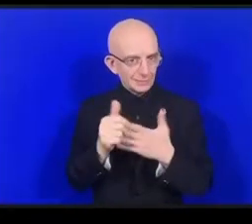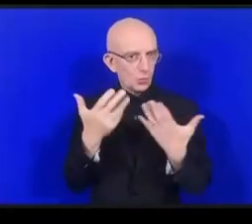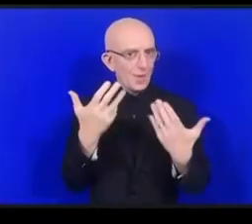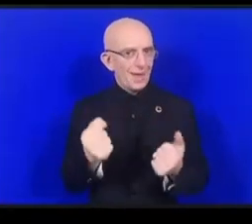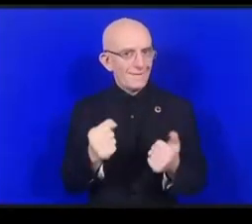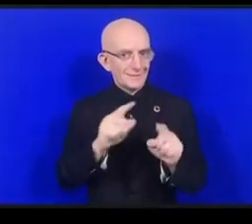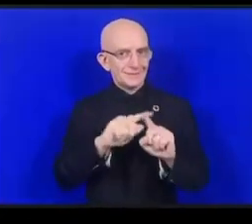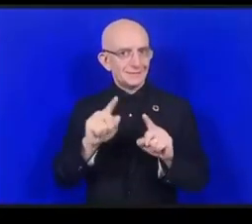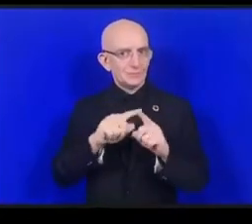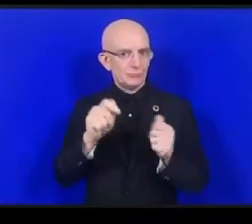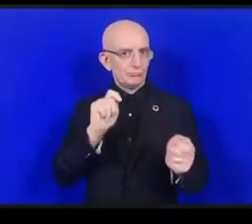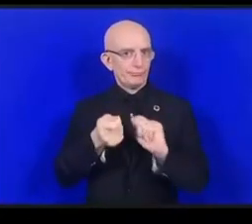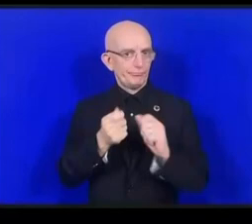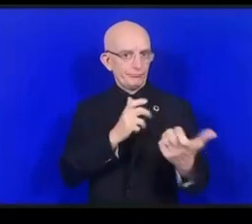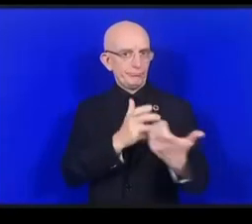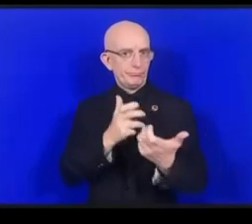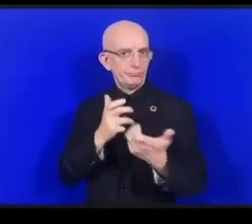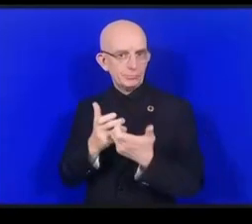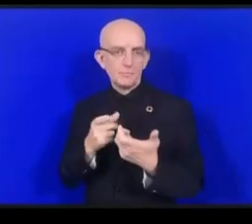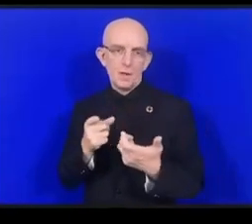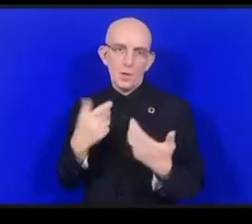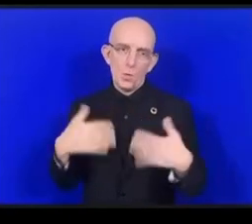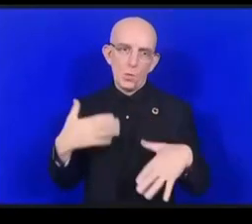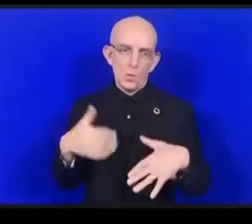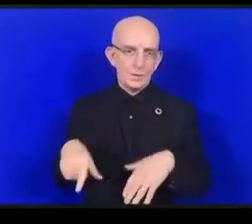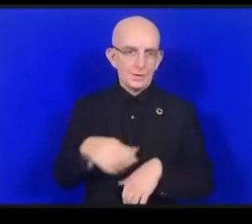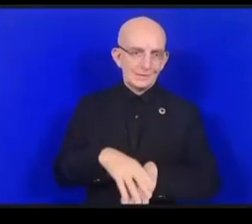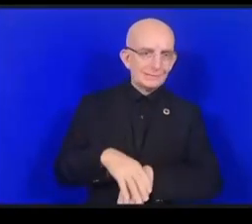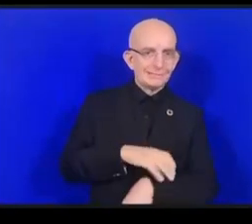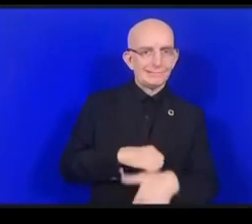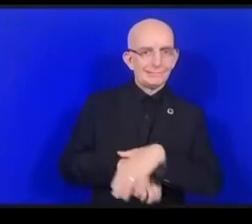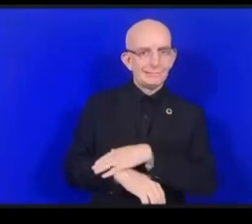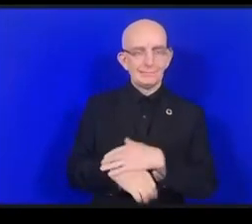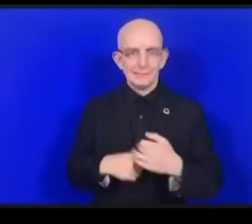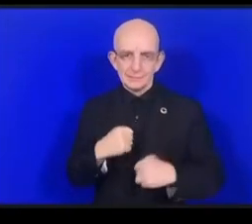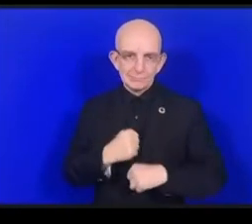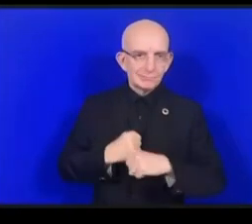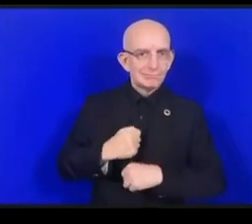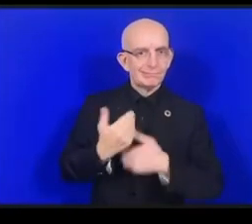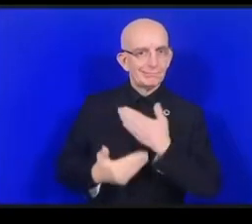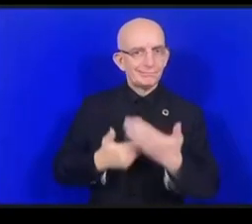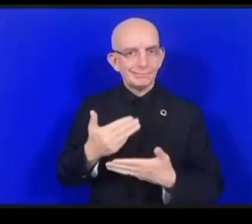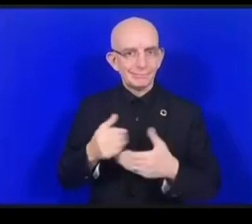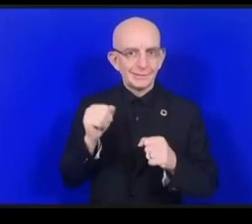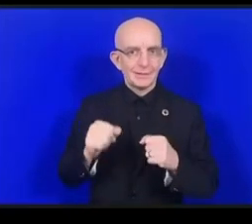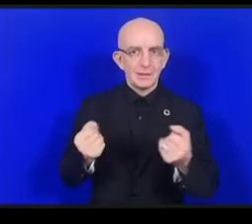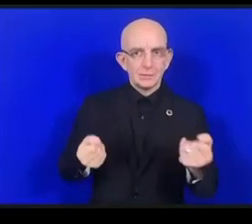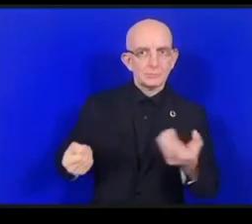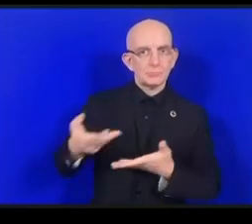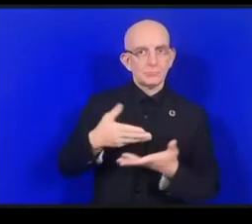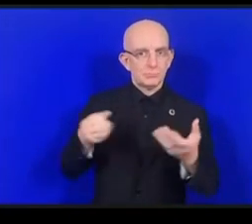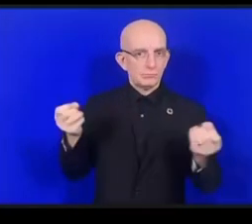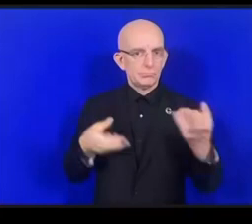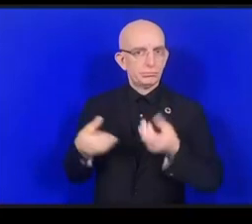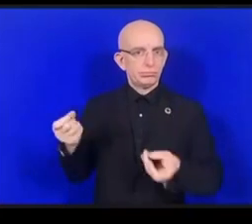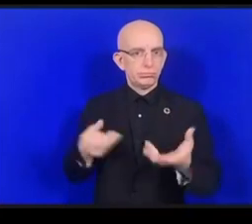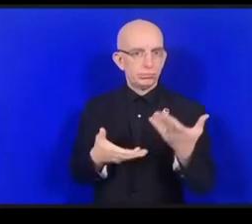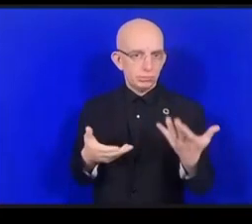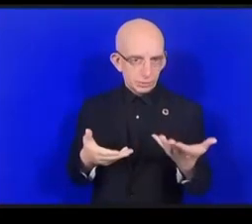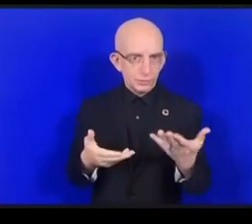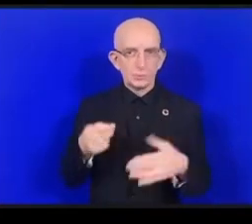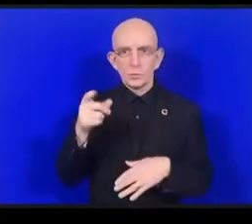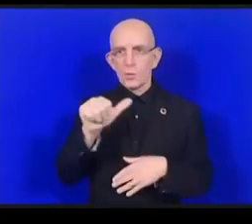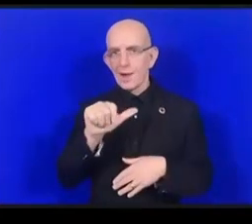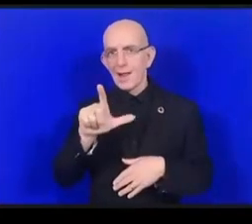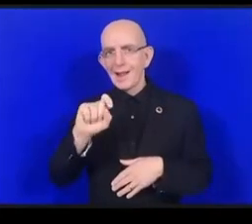his hand from Zoom, and then we go to Mark Howell from the Standards Safety and Security